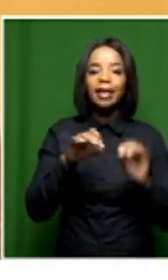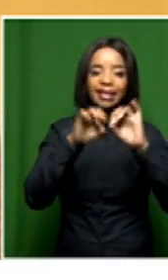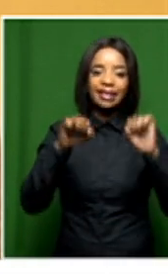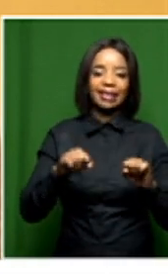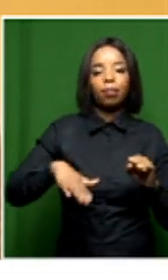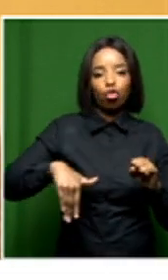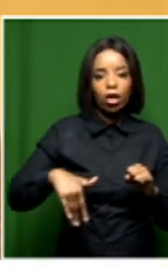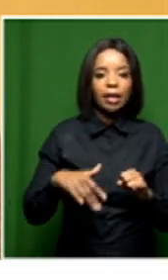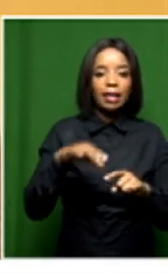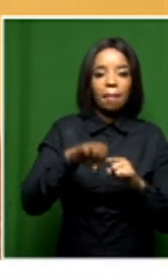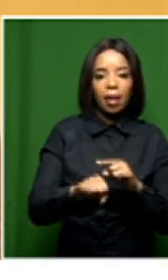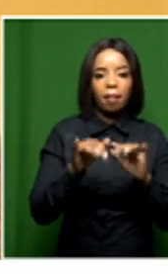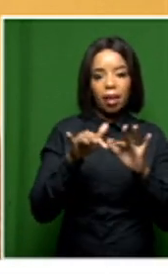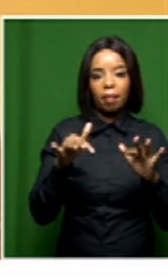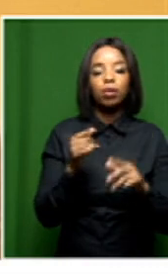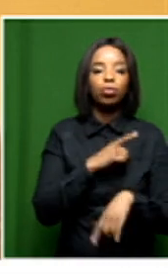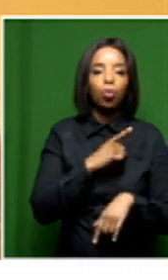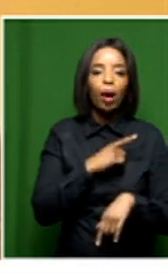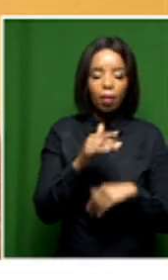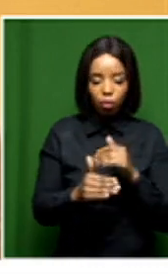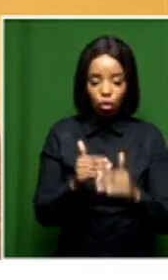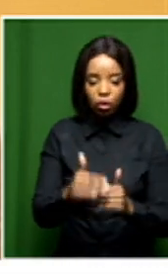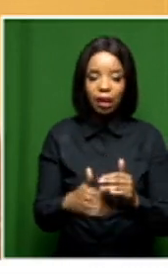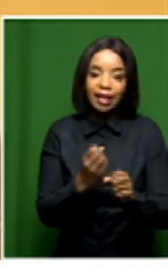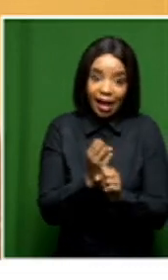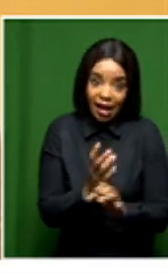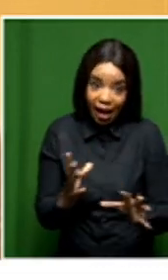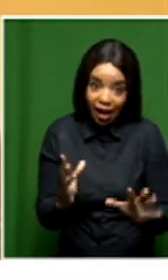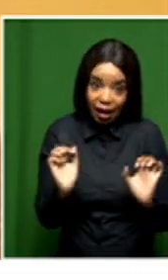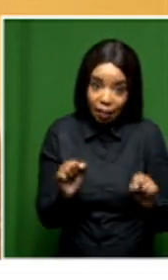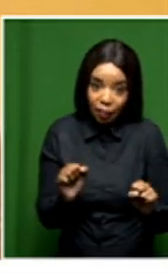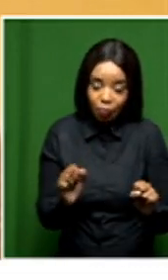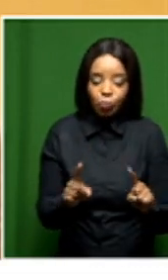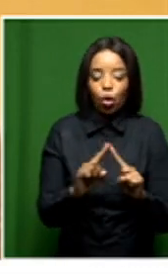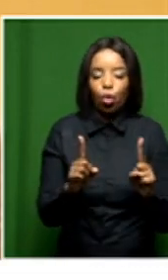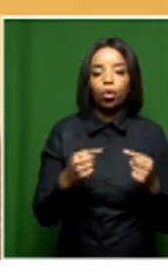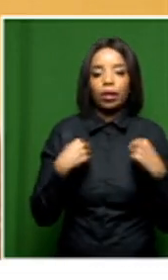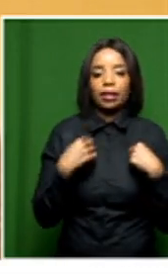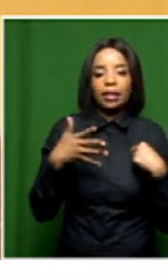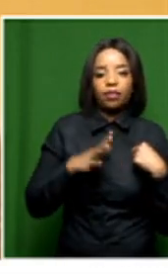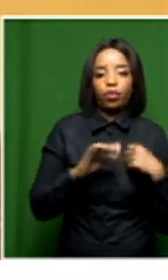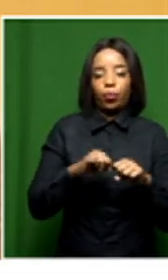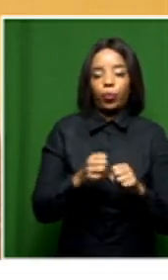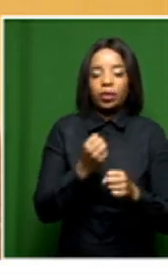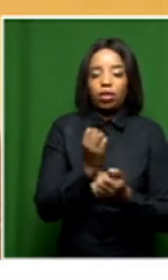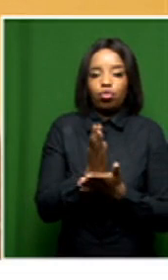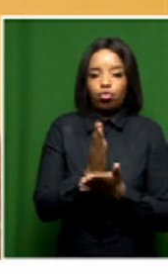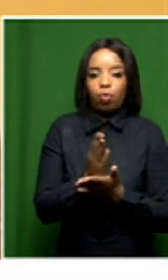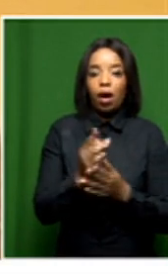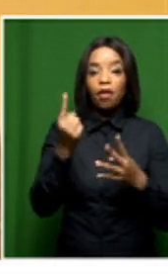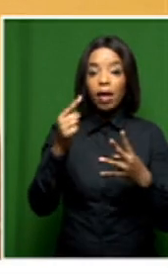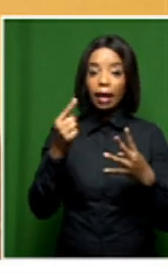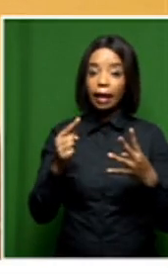process. But we need to make sure that when you do the validation process, individuals do